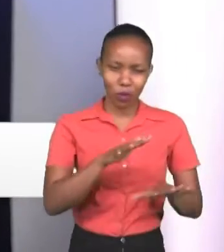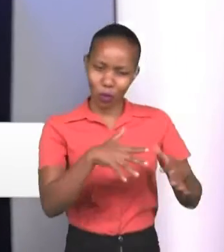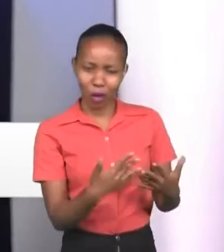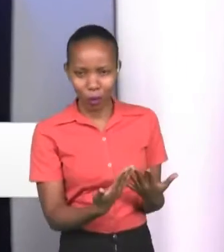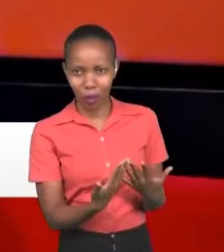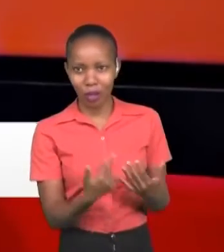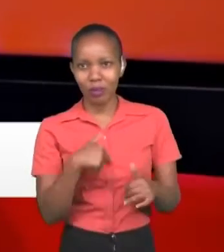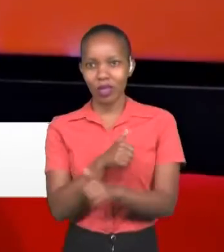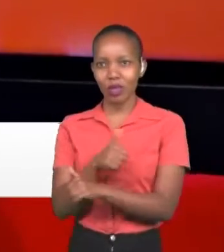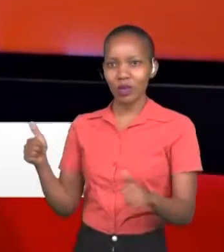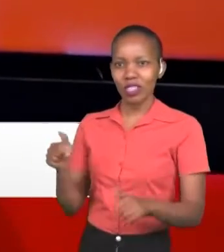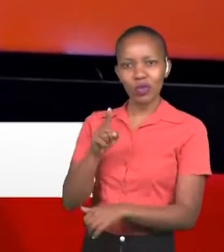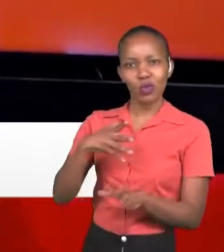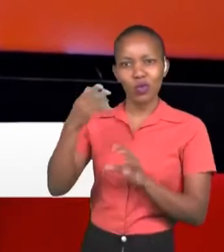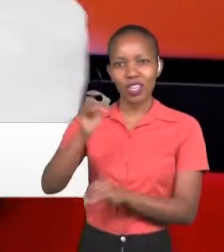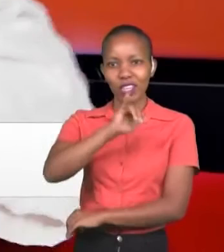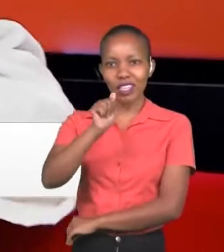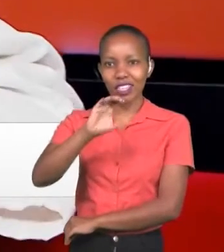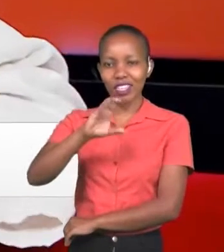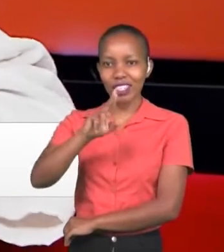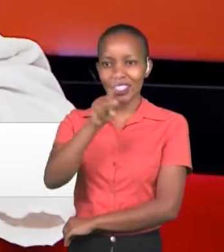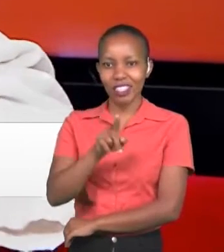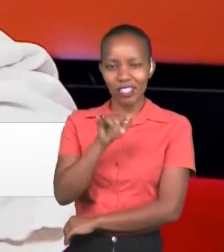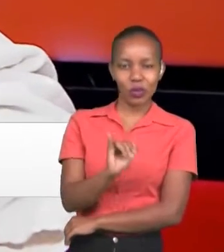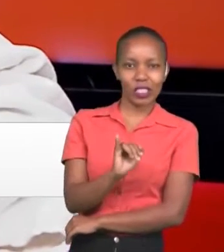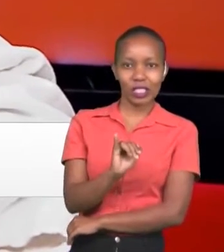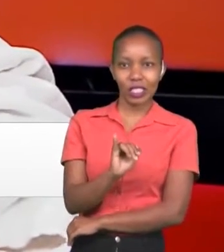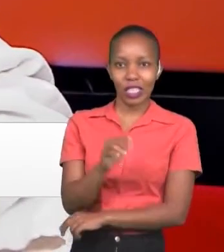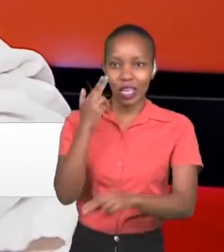And I'm told you are in some jacuzzi somewhere.